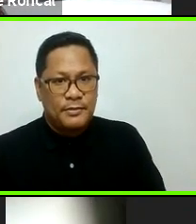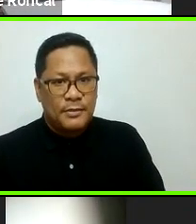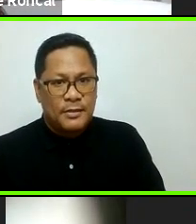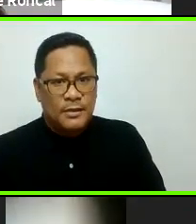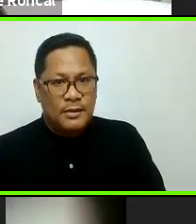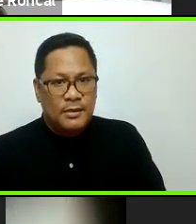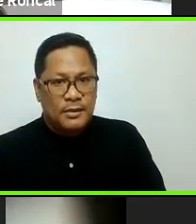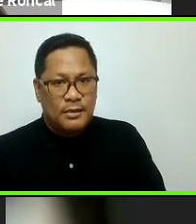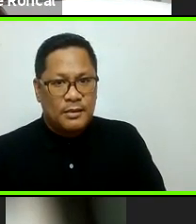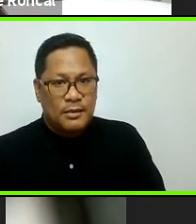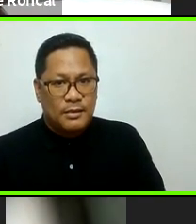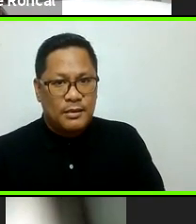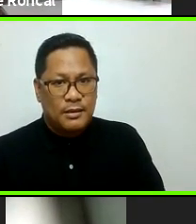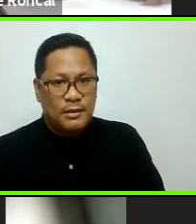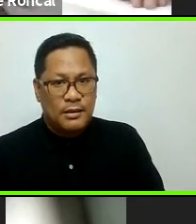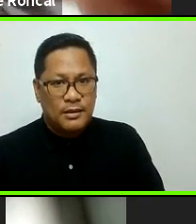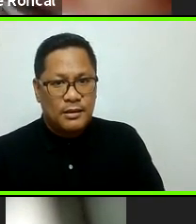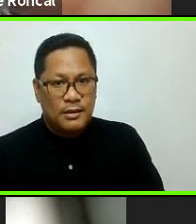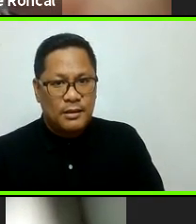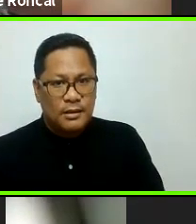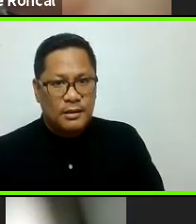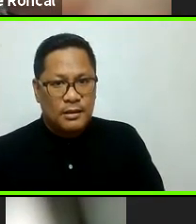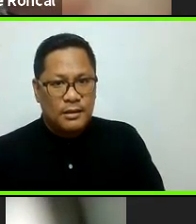my page. Okay.